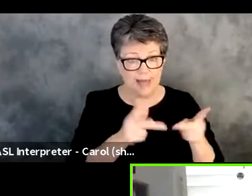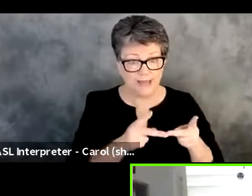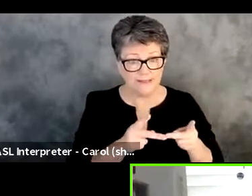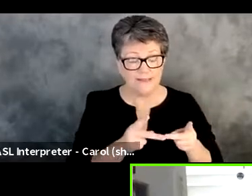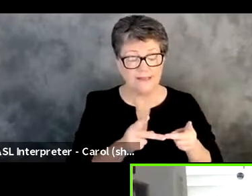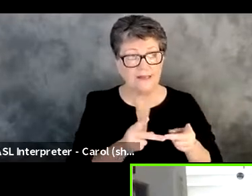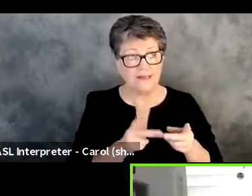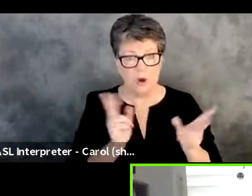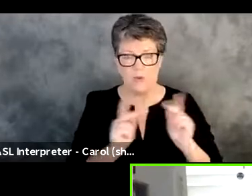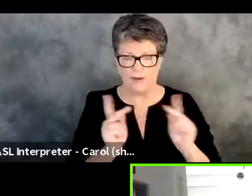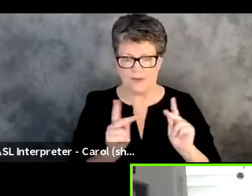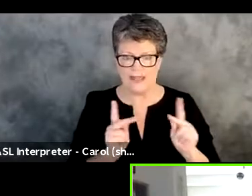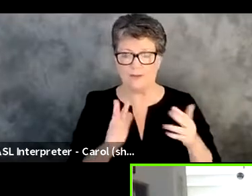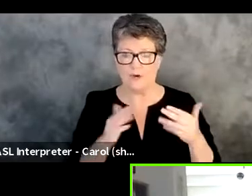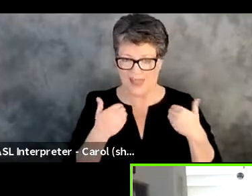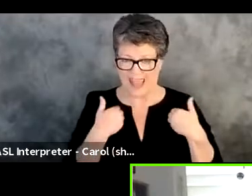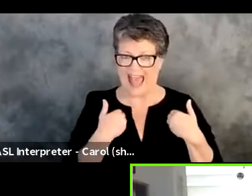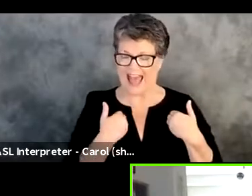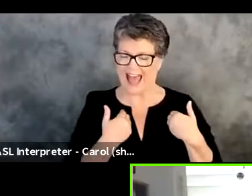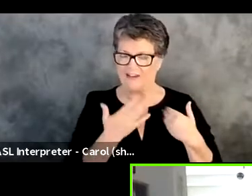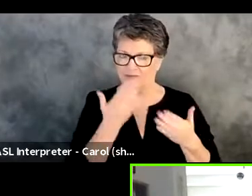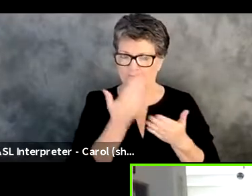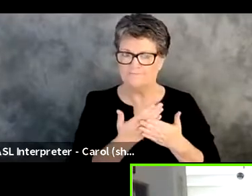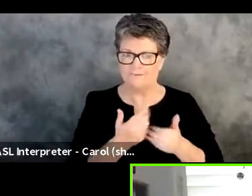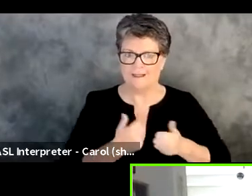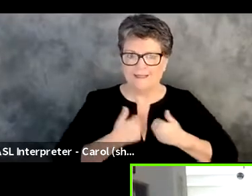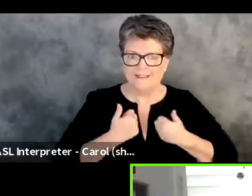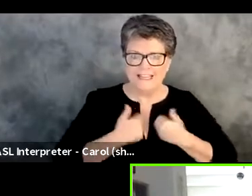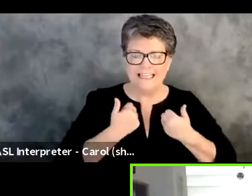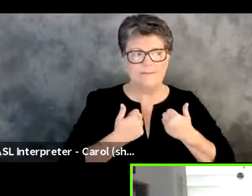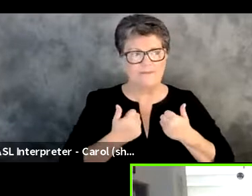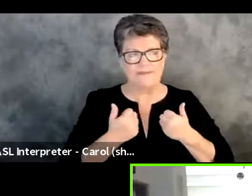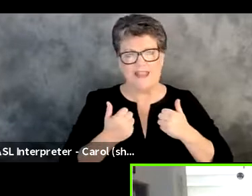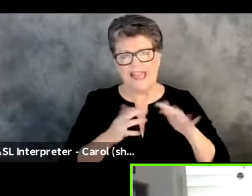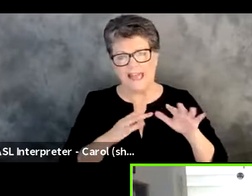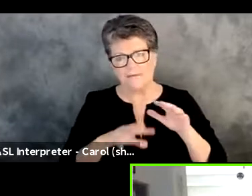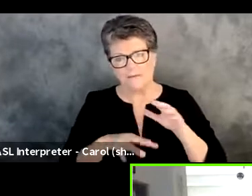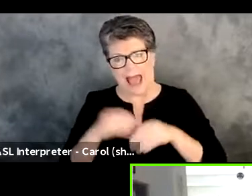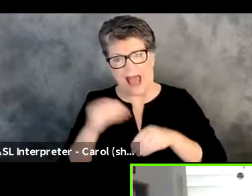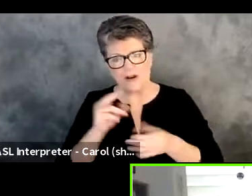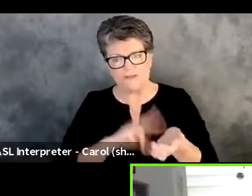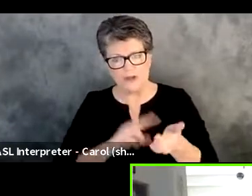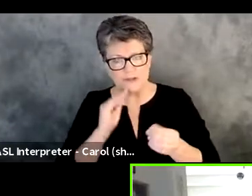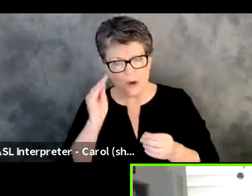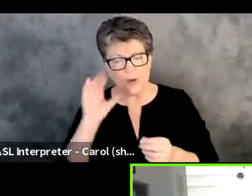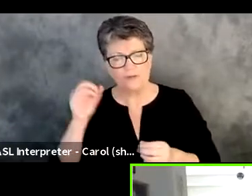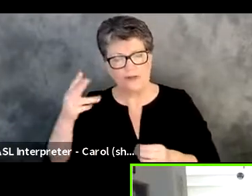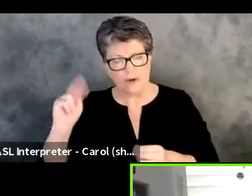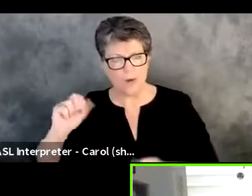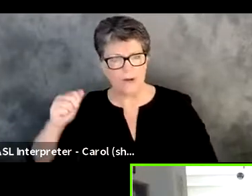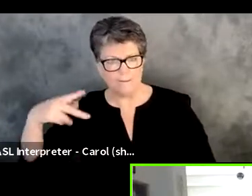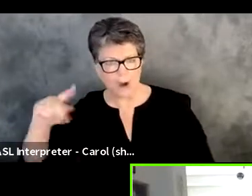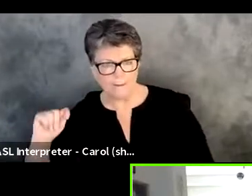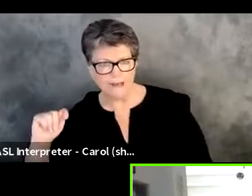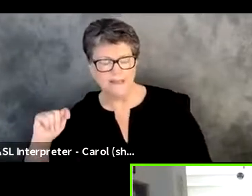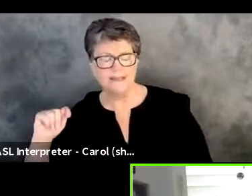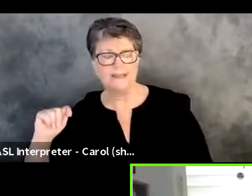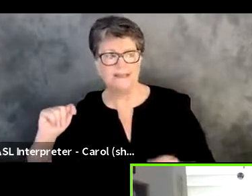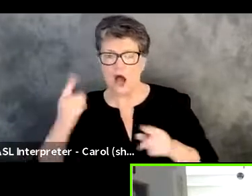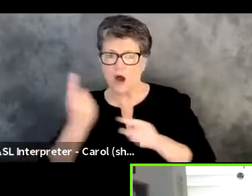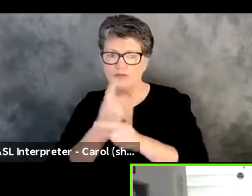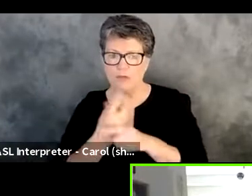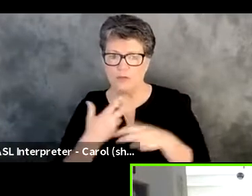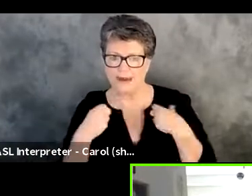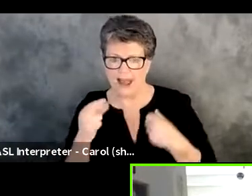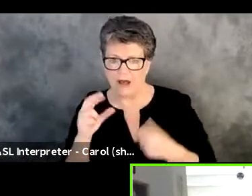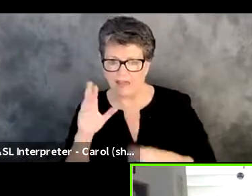people have places to live, they can move out of nursing homes into their own apartments, where they can be getting appropriate health care